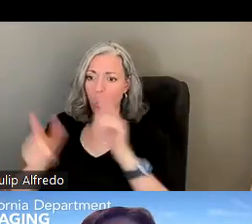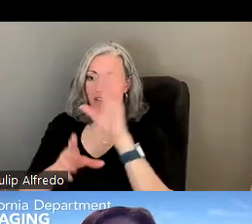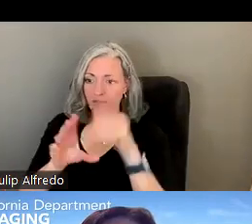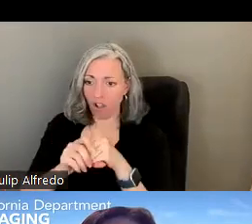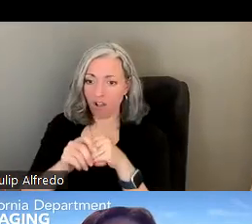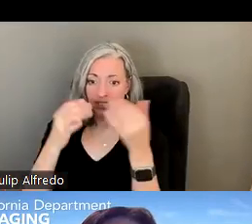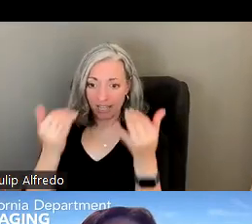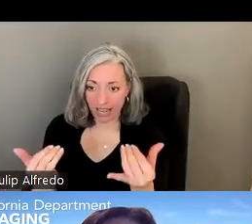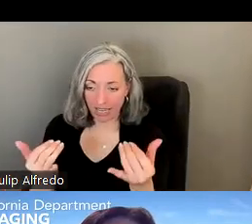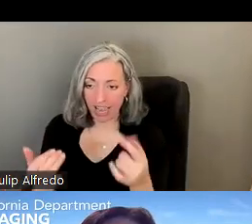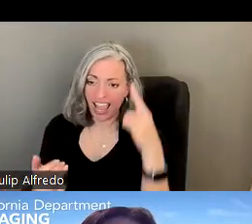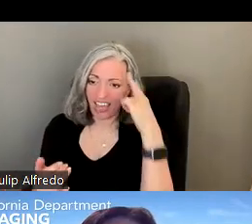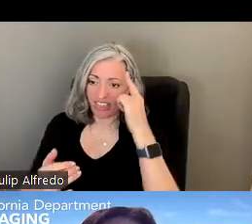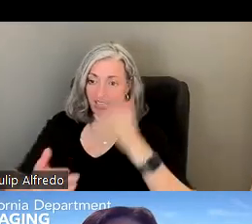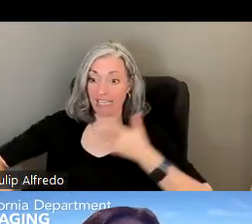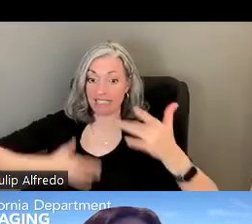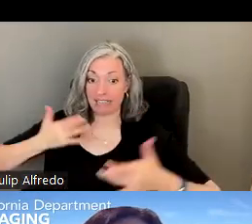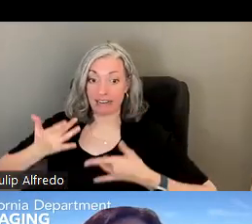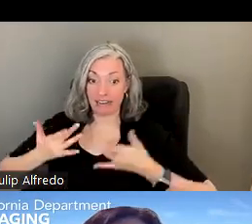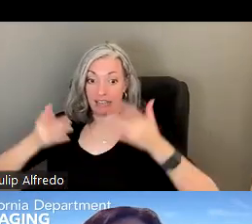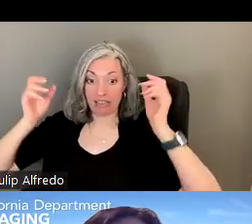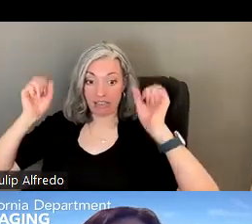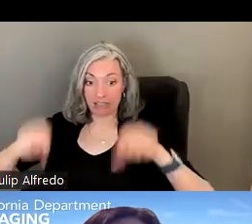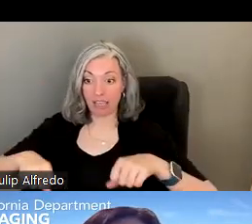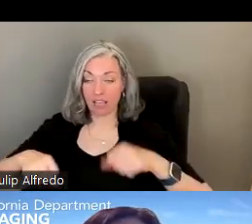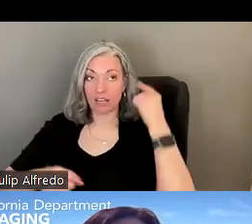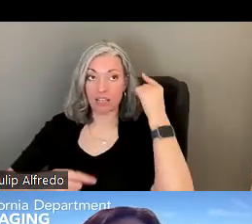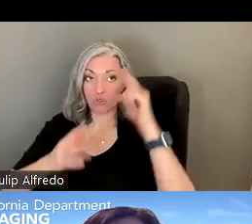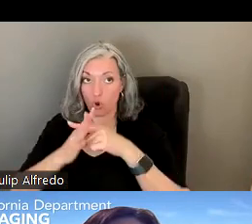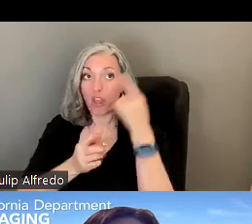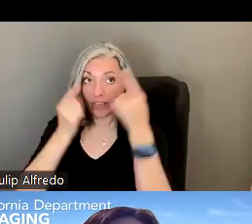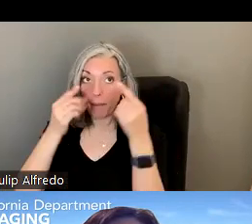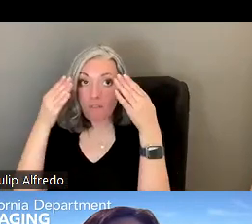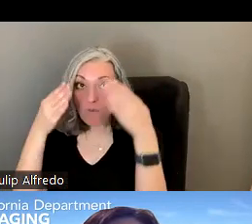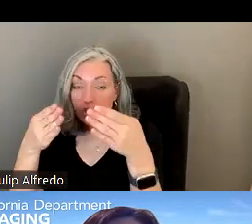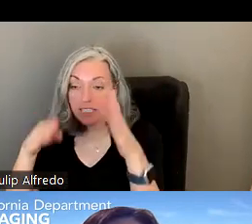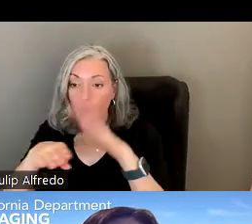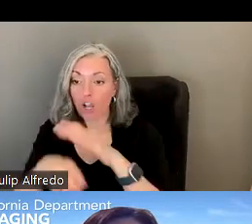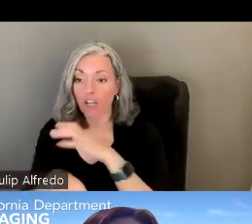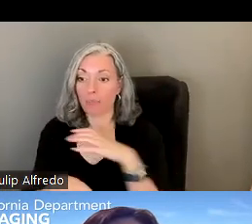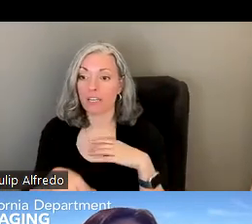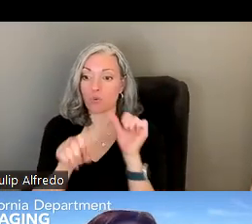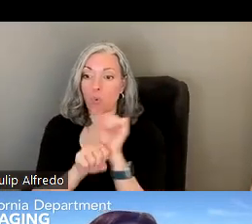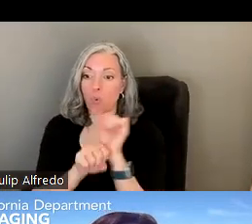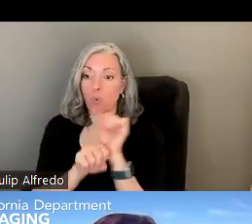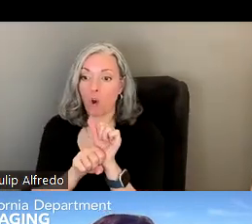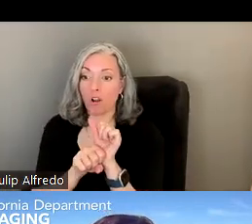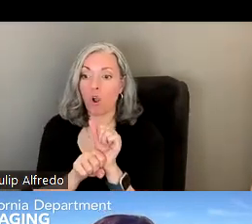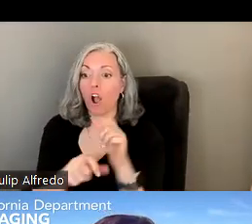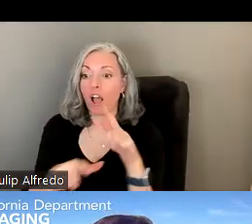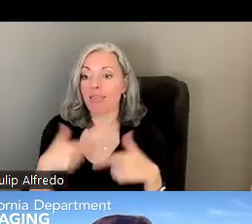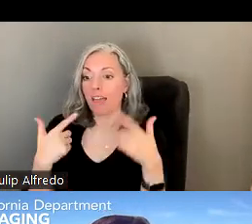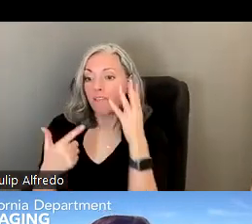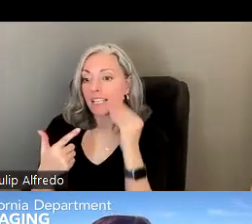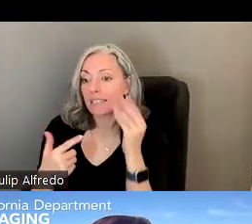that what's exciting is we could really start thinking about, focusing this committee's work on this lived experience advisory board.